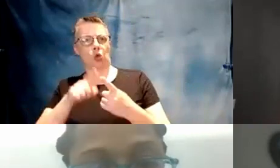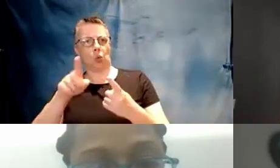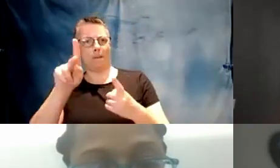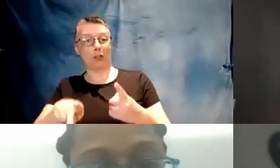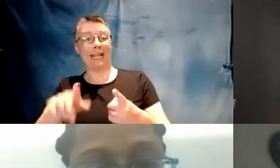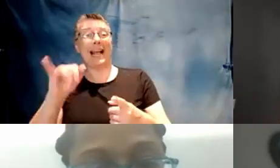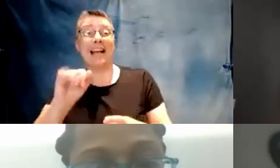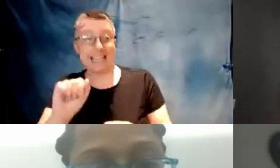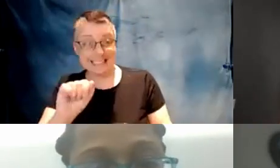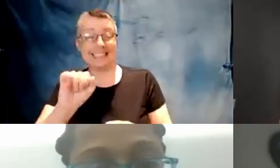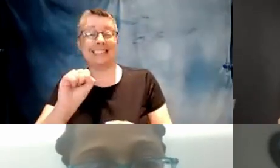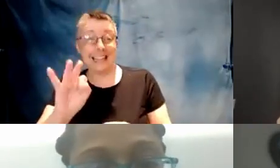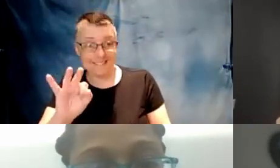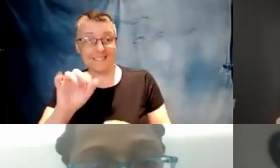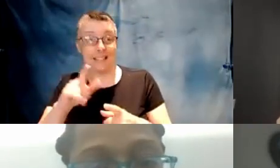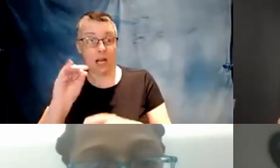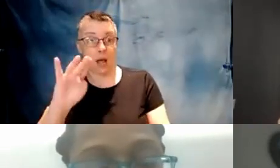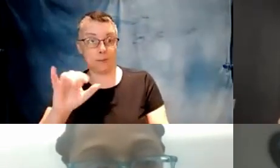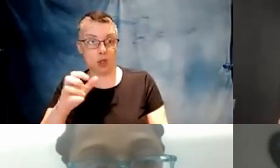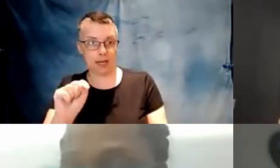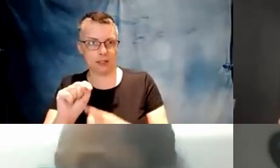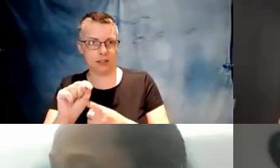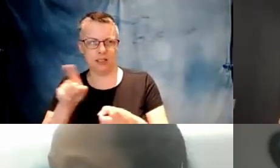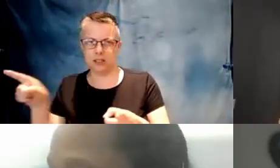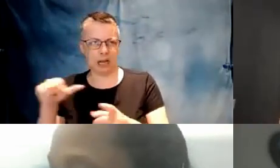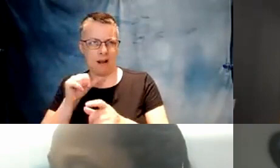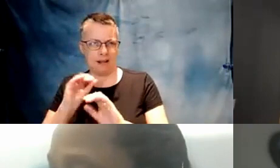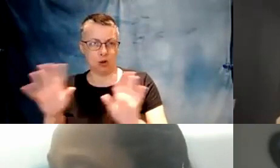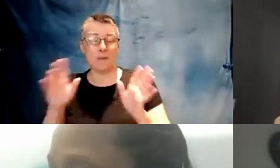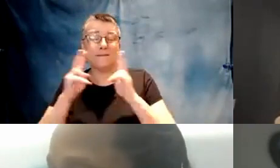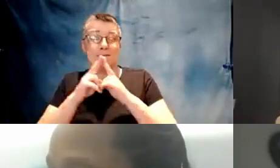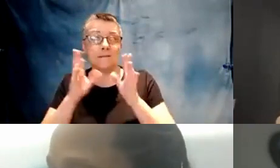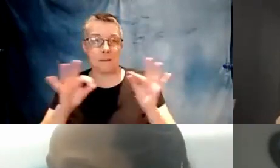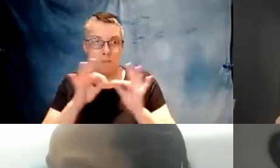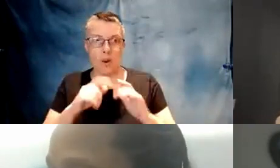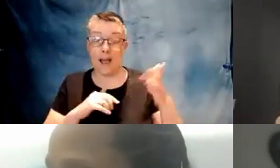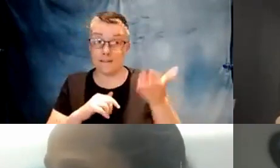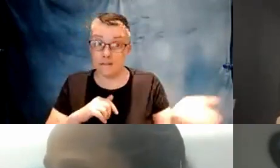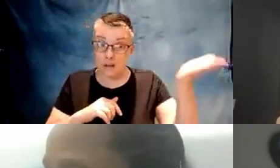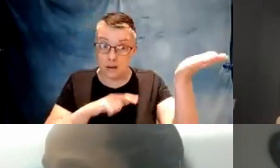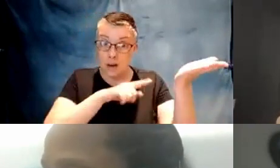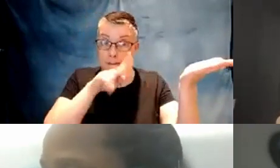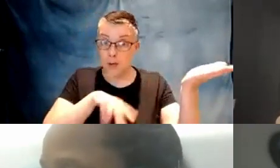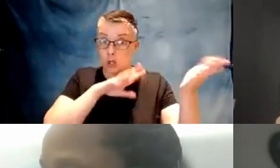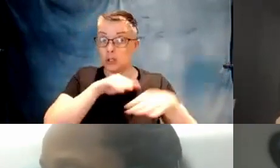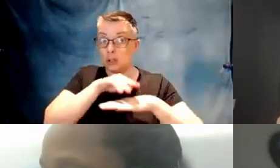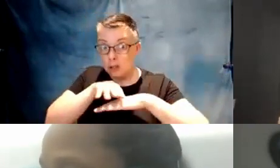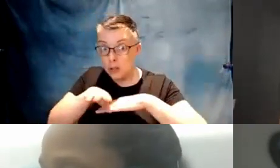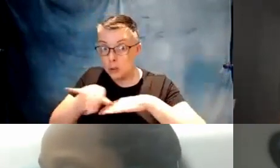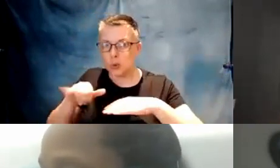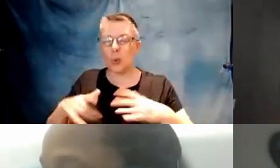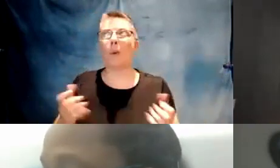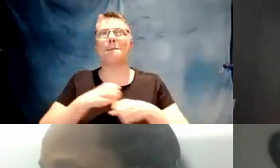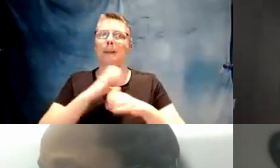like literally translate to that. So I think it would definitely be important to have that opportunity. It would definitely make communicating a lot